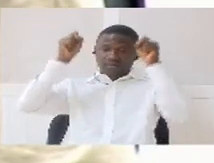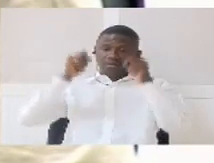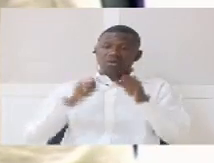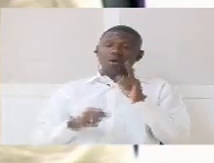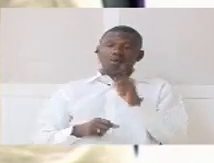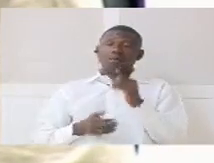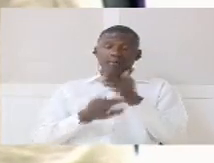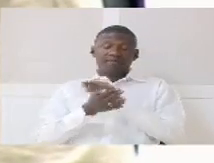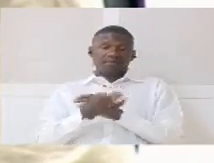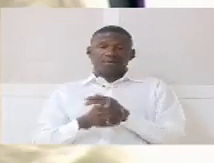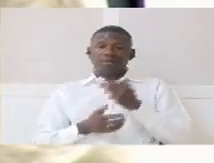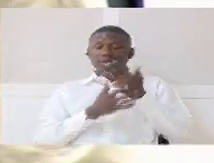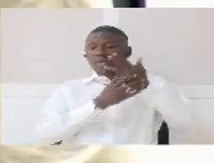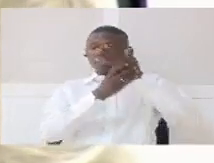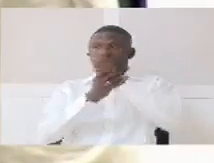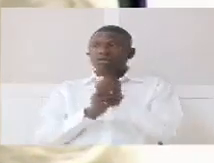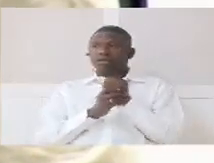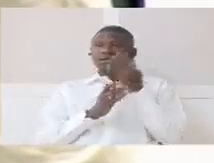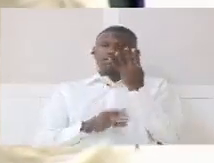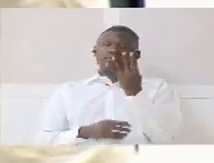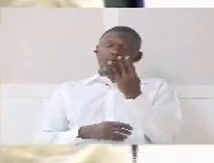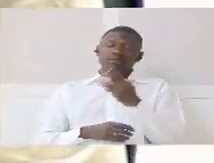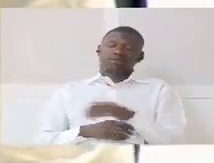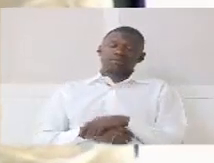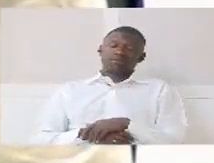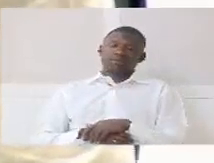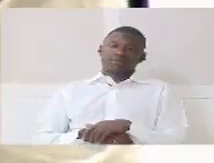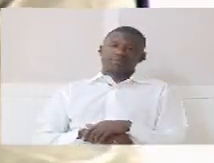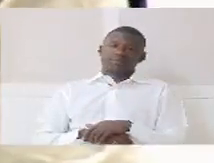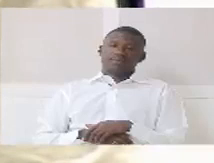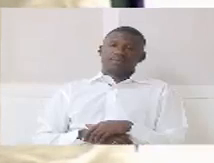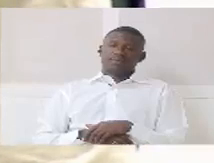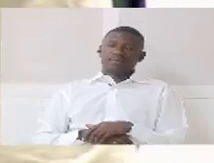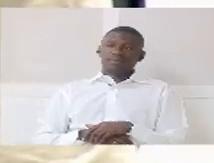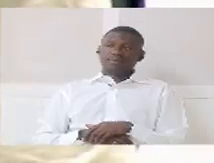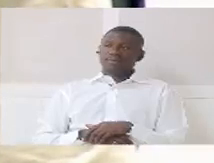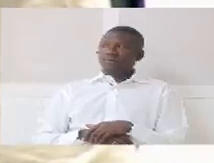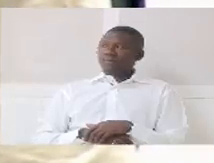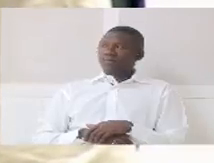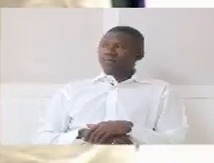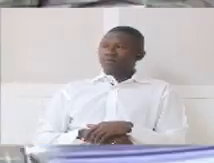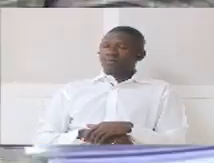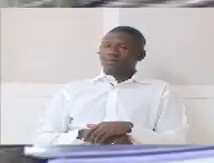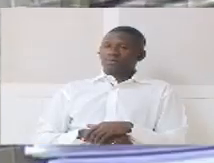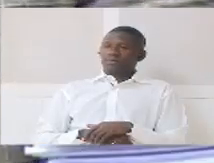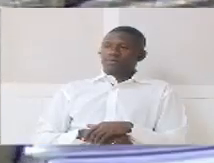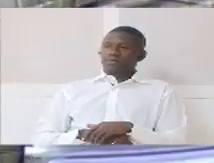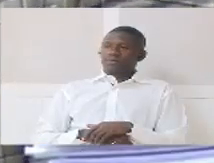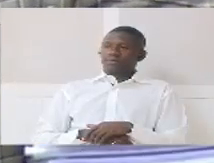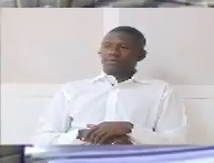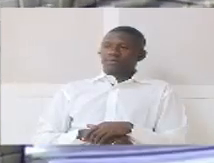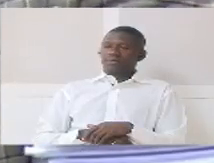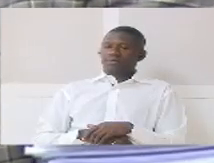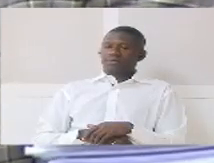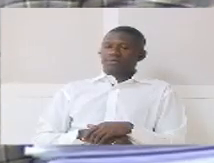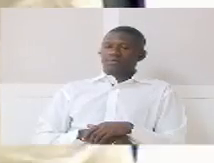But before 94. Before 94. Na manke bas mel di min be cross rin thing aband. Before 94 bang. Before 2017. No,